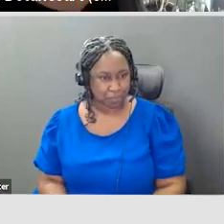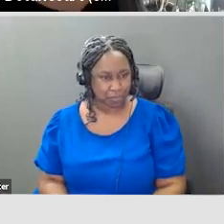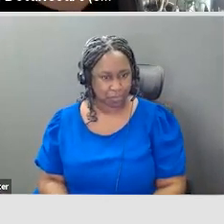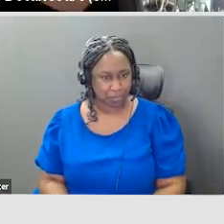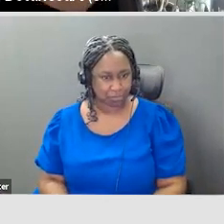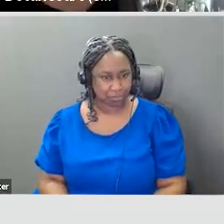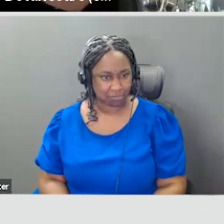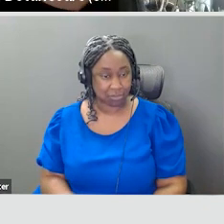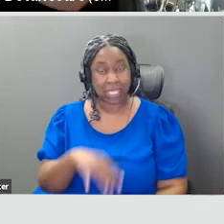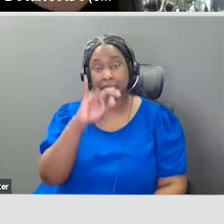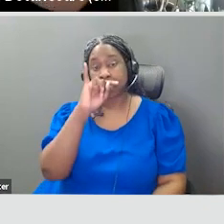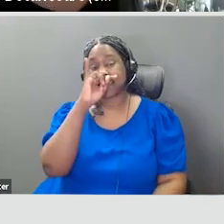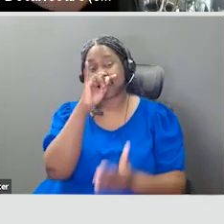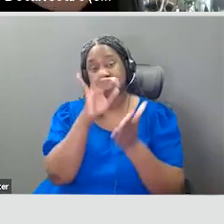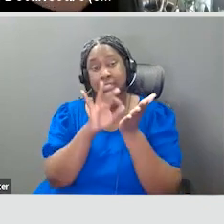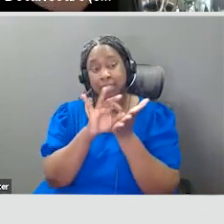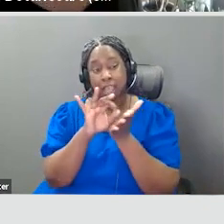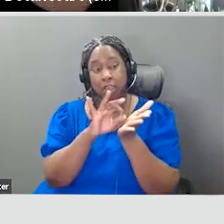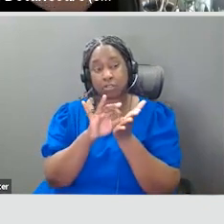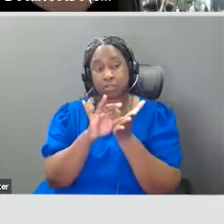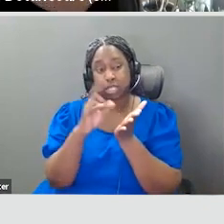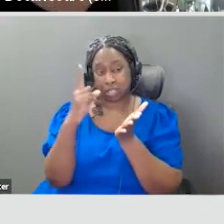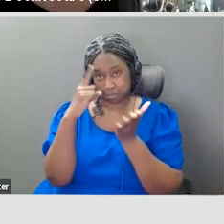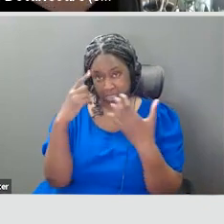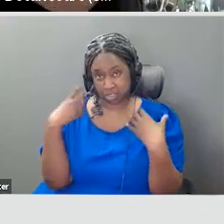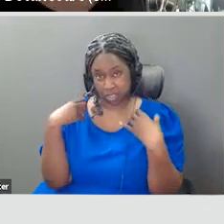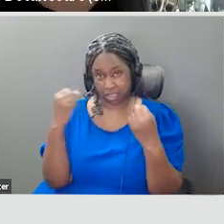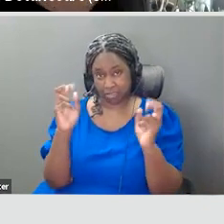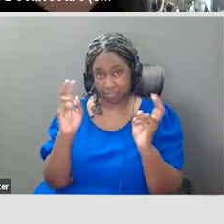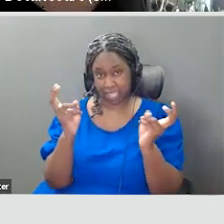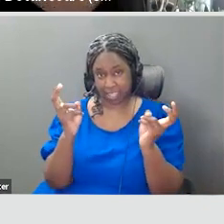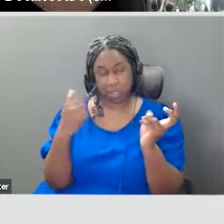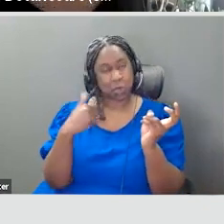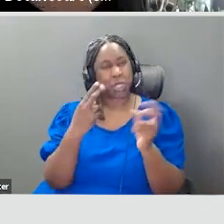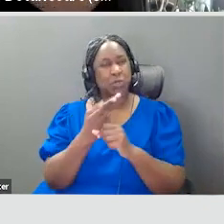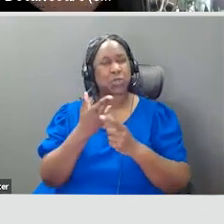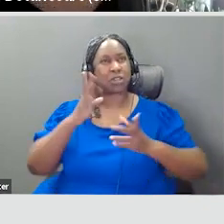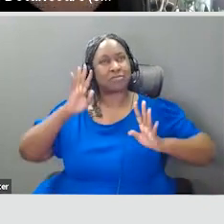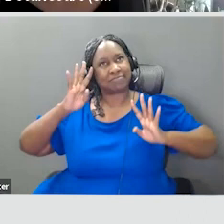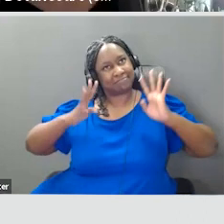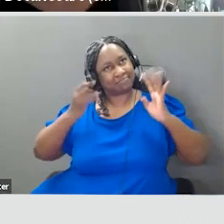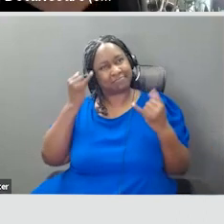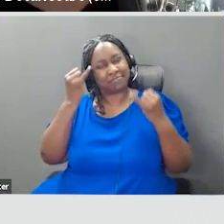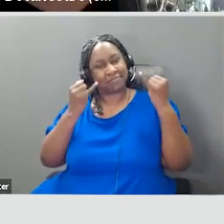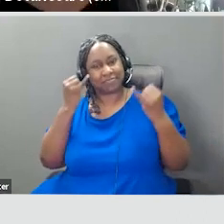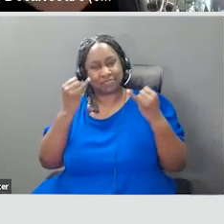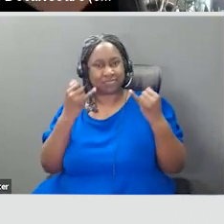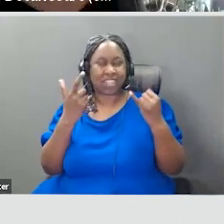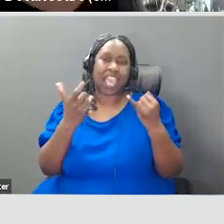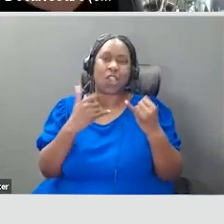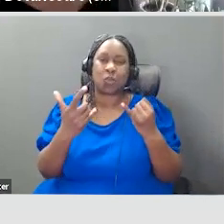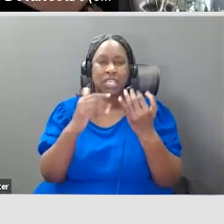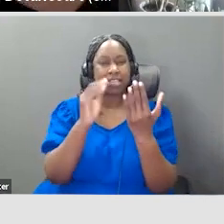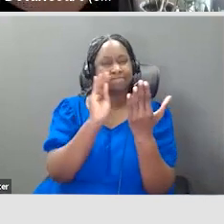So for Kids Count, for the mental health theme, we really used our imaginations and we listed out different search